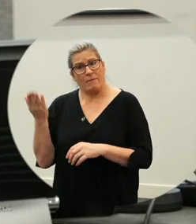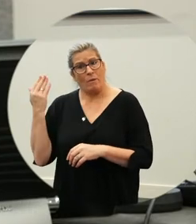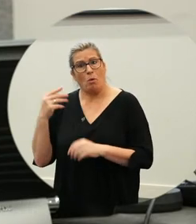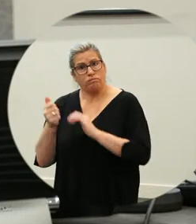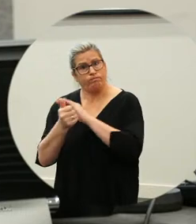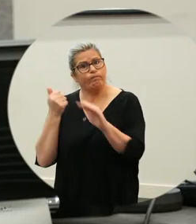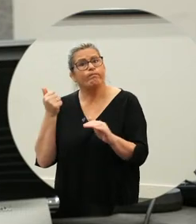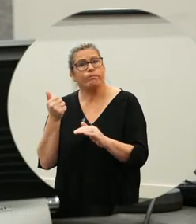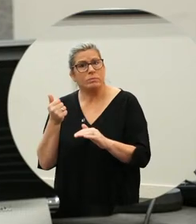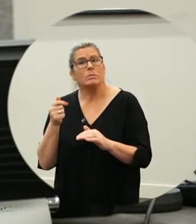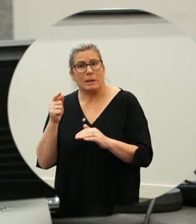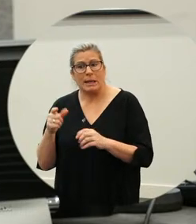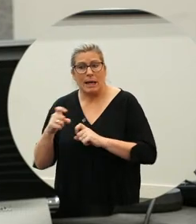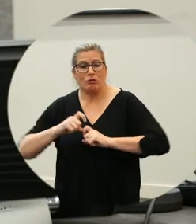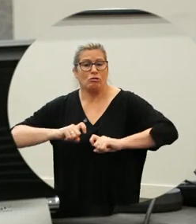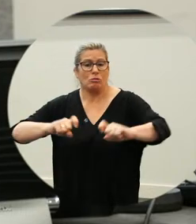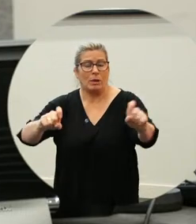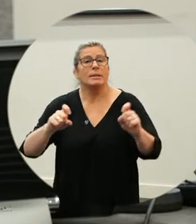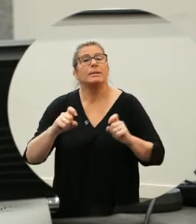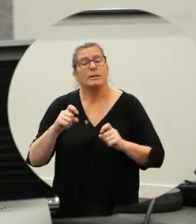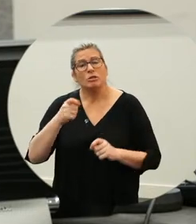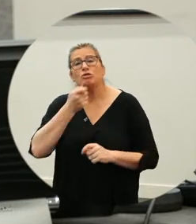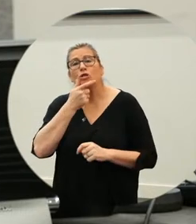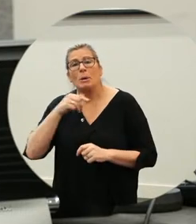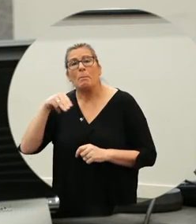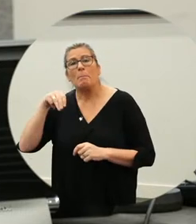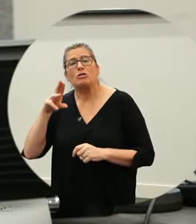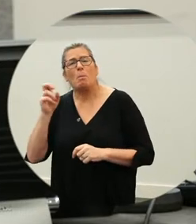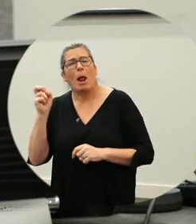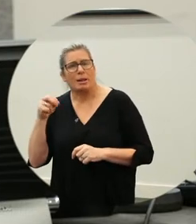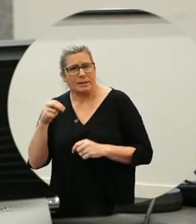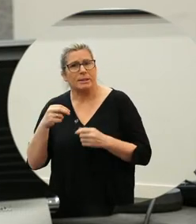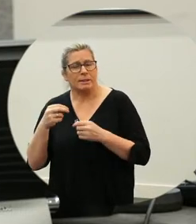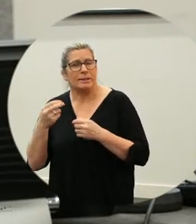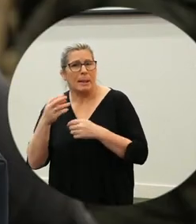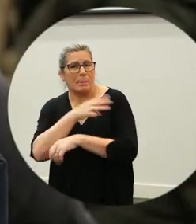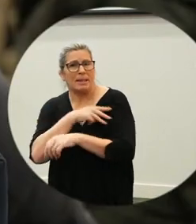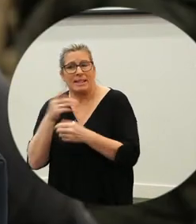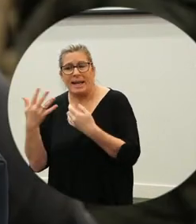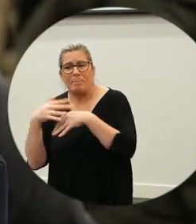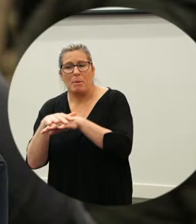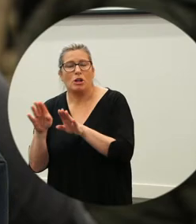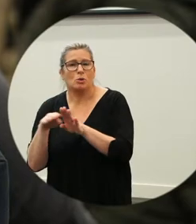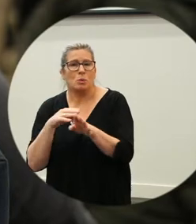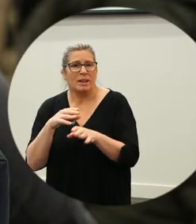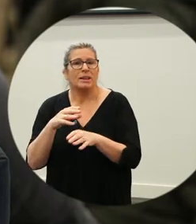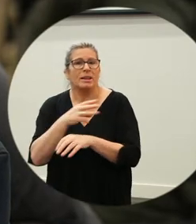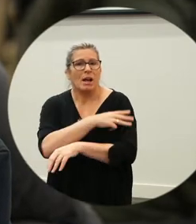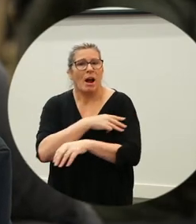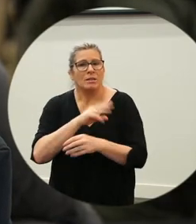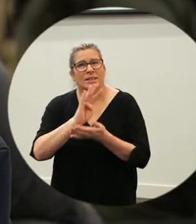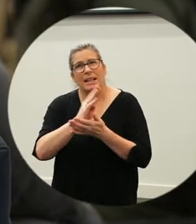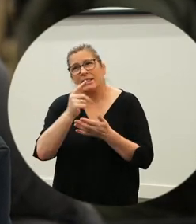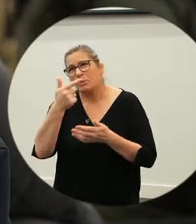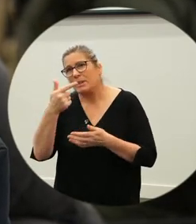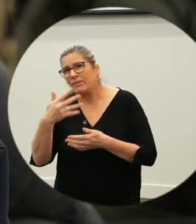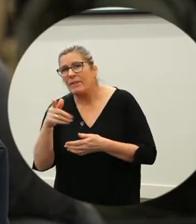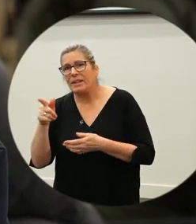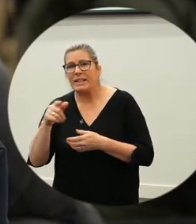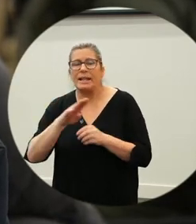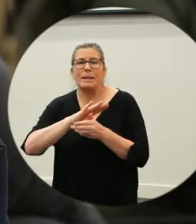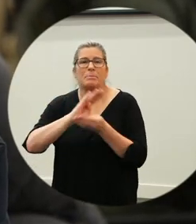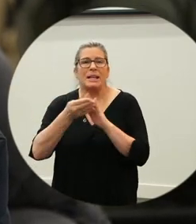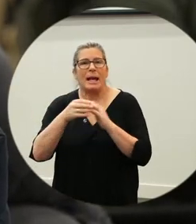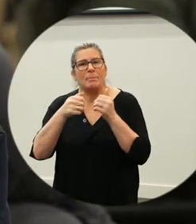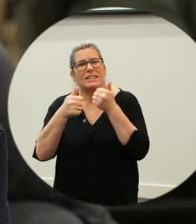until 1925 of the Dublin Metropolitan Police. Then they merged with the Guards in 1925 and he was appointed as a deputy commissioner